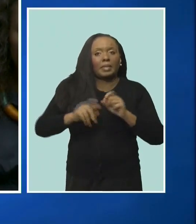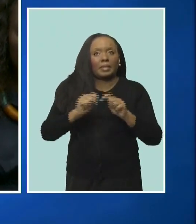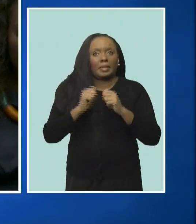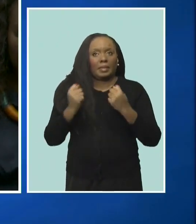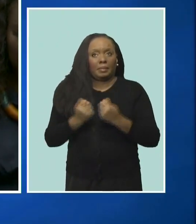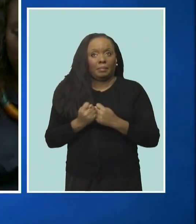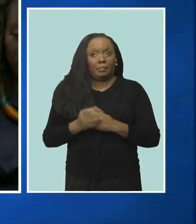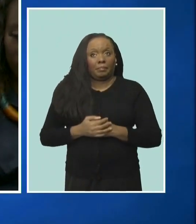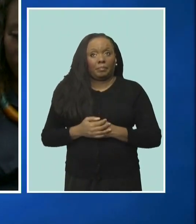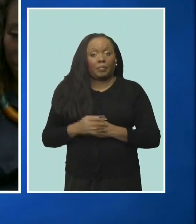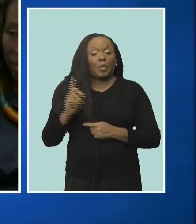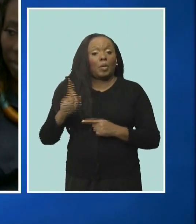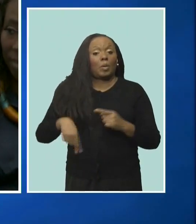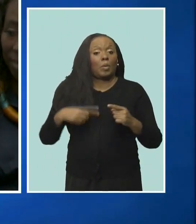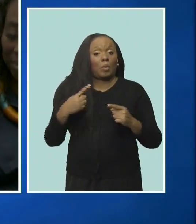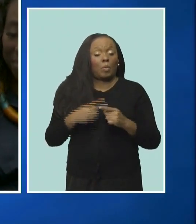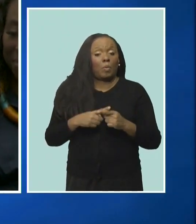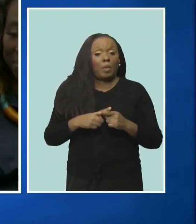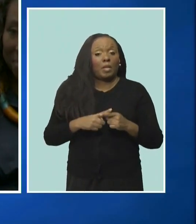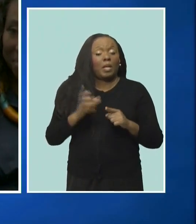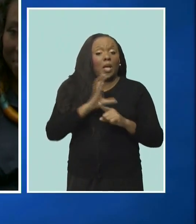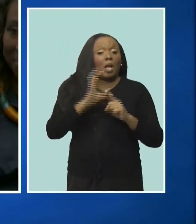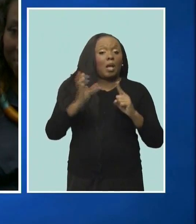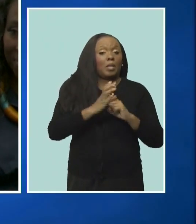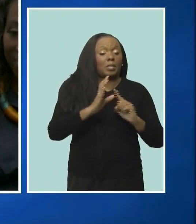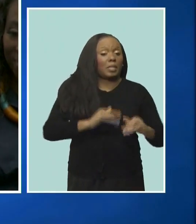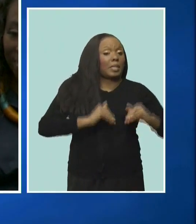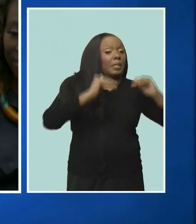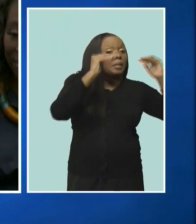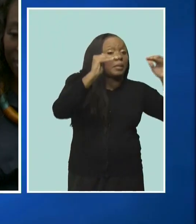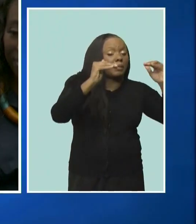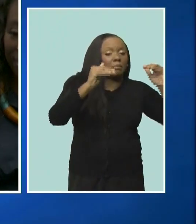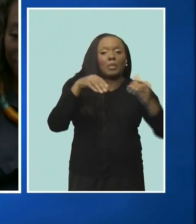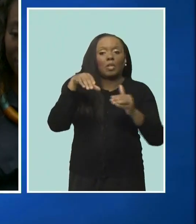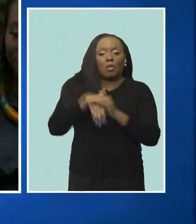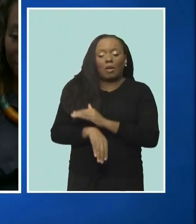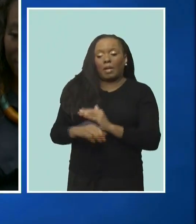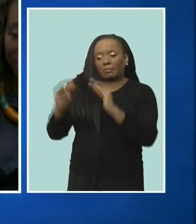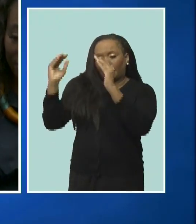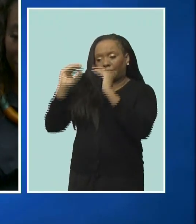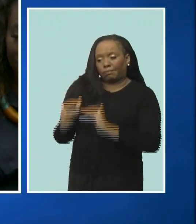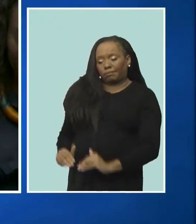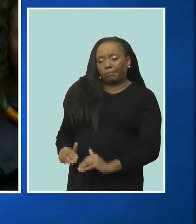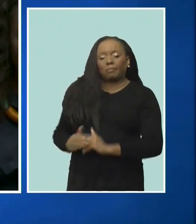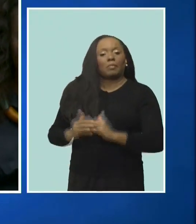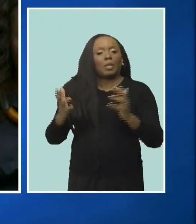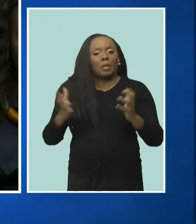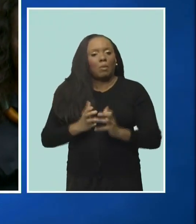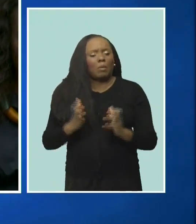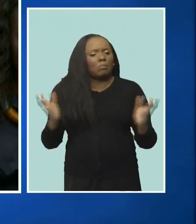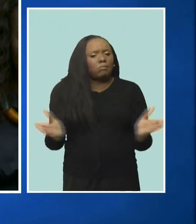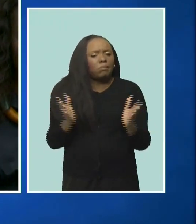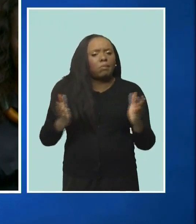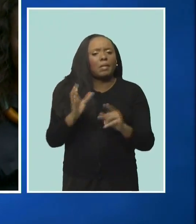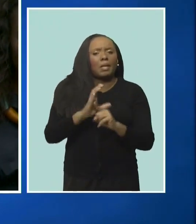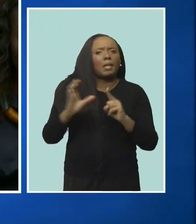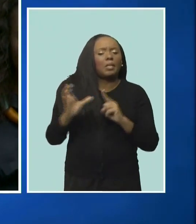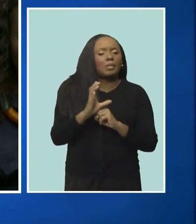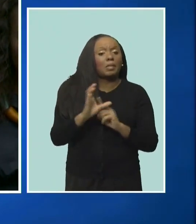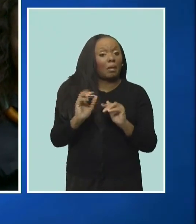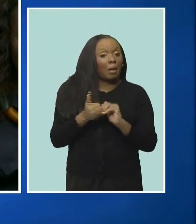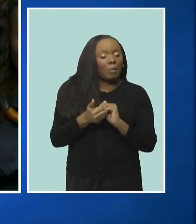evolves, crime dissolves, and that is our aim and that is our goal, to push culture on an international level through the